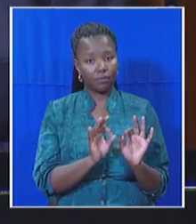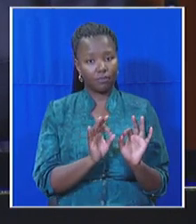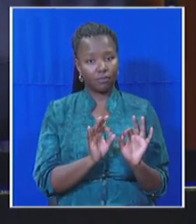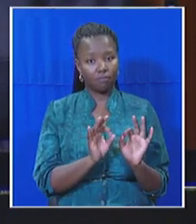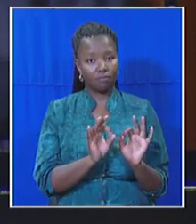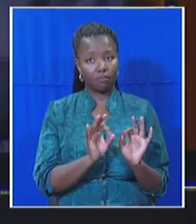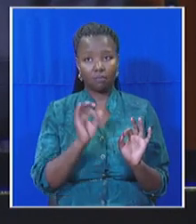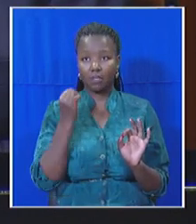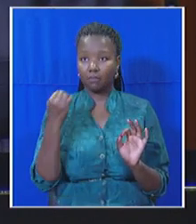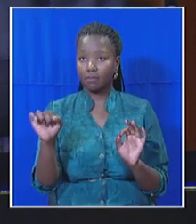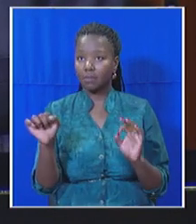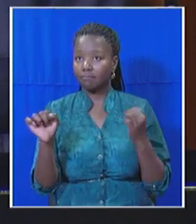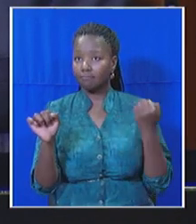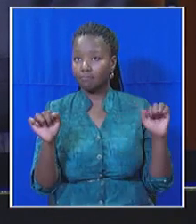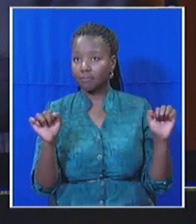Is there any objections?